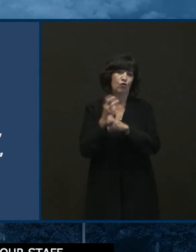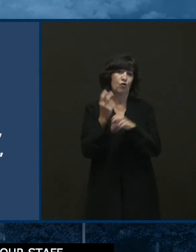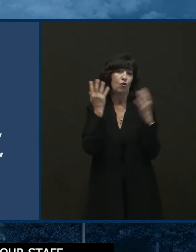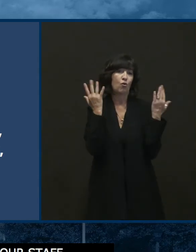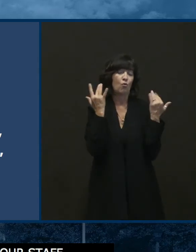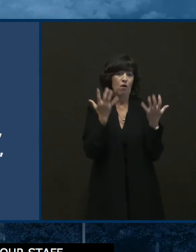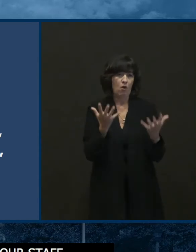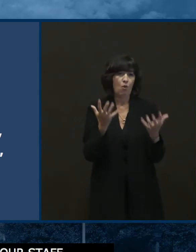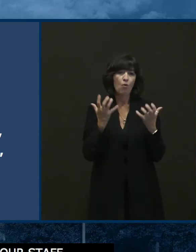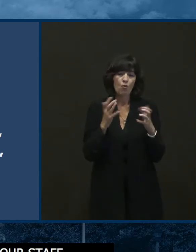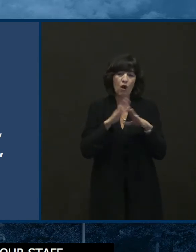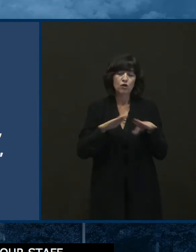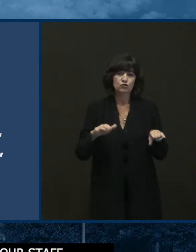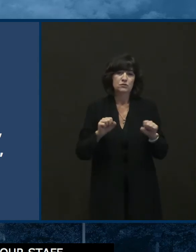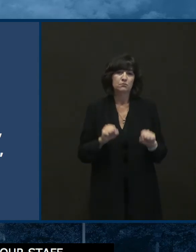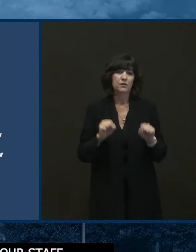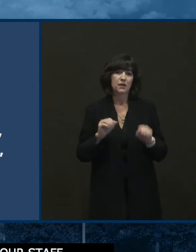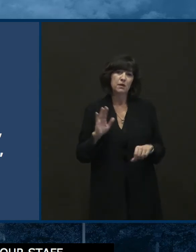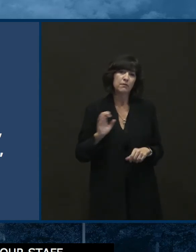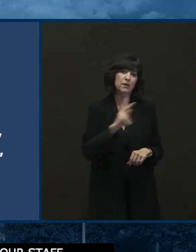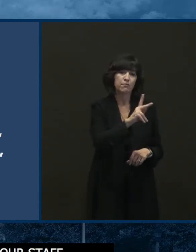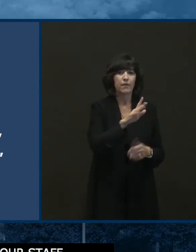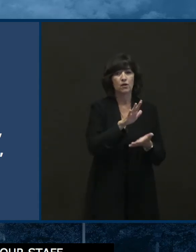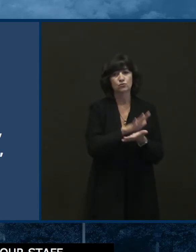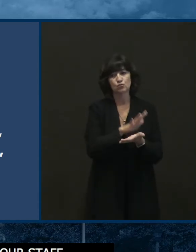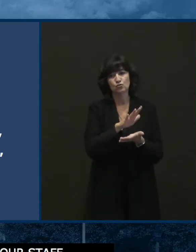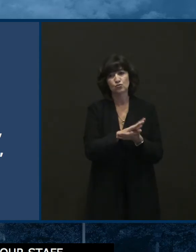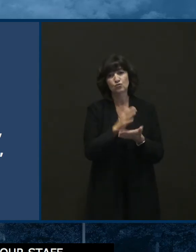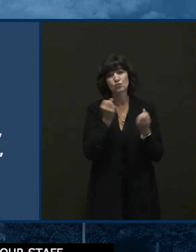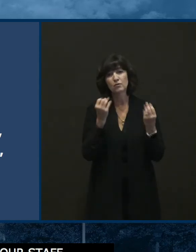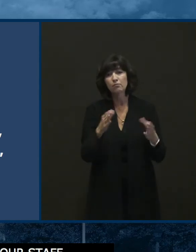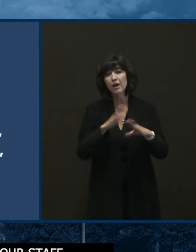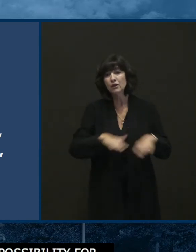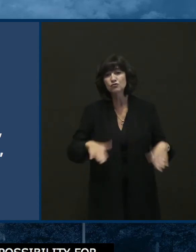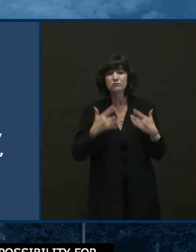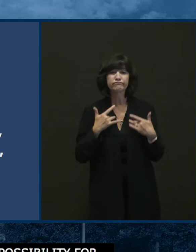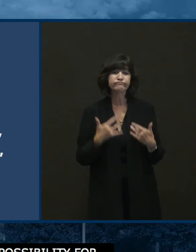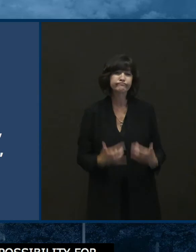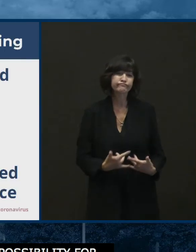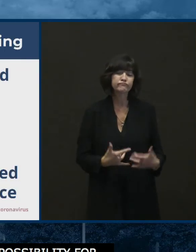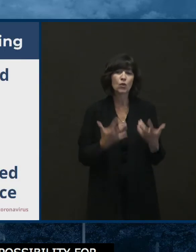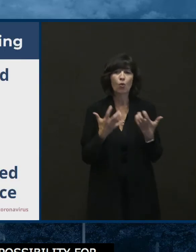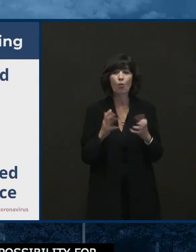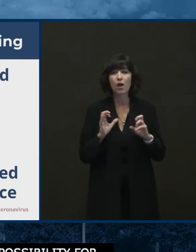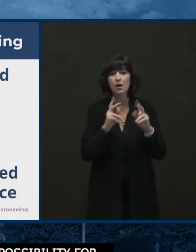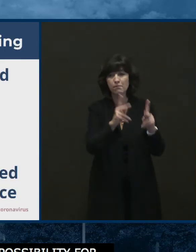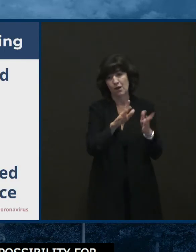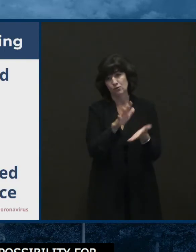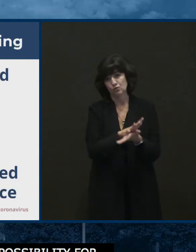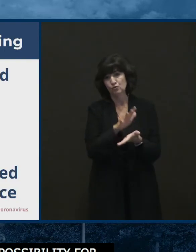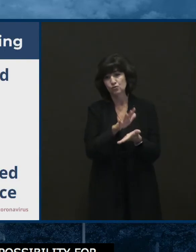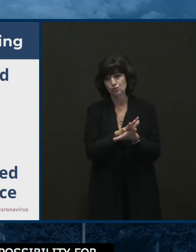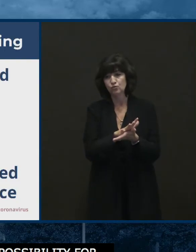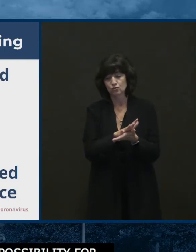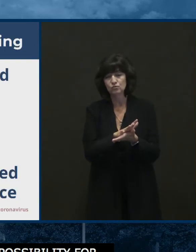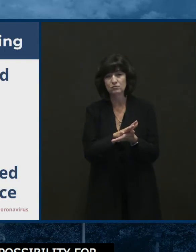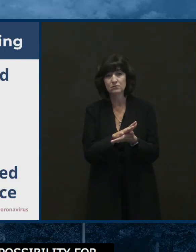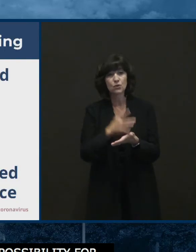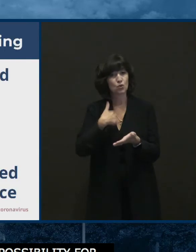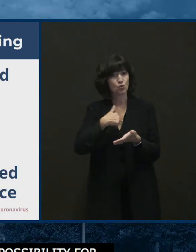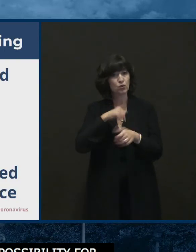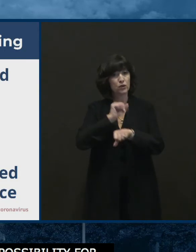come to our school buildings. And this has been an investment of months of their time. We also have a partnership